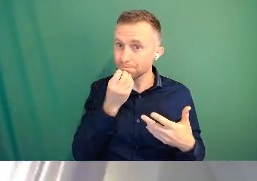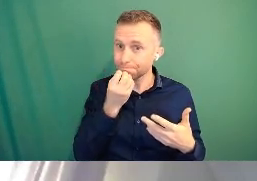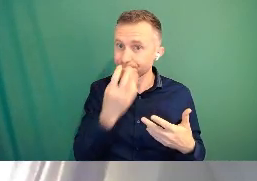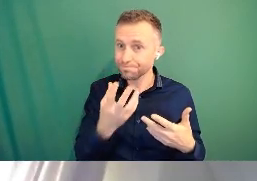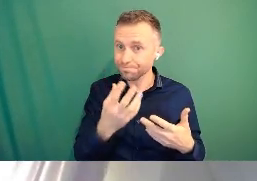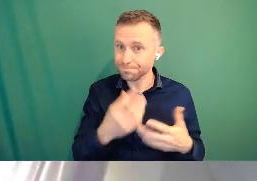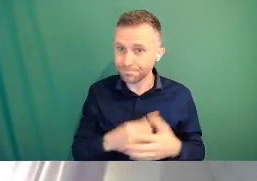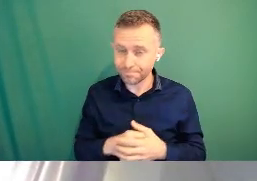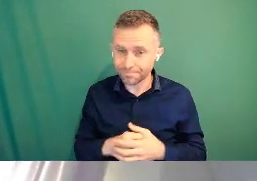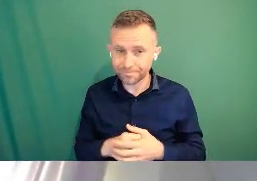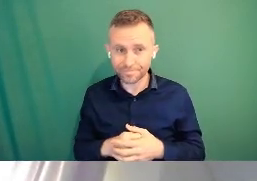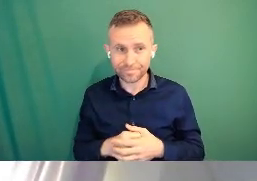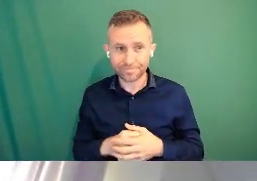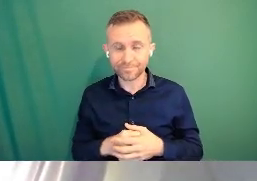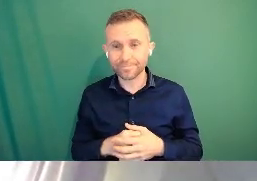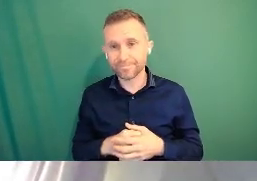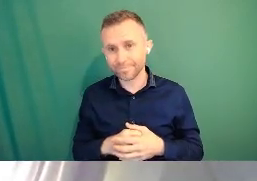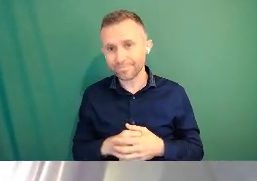can understand why they weren't.